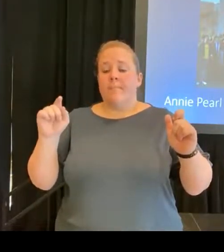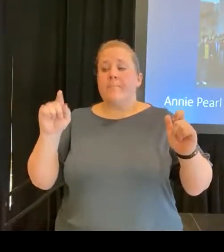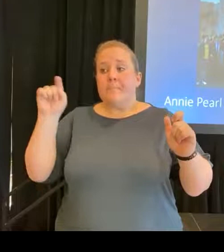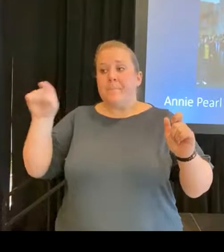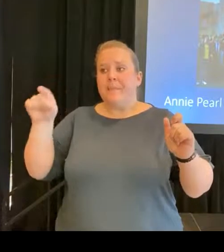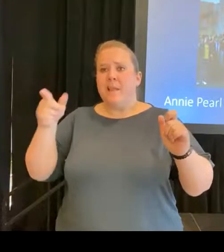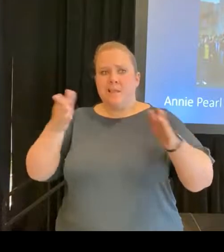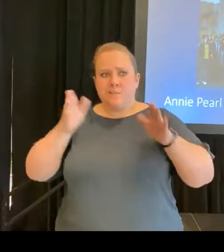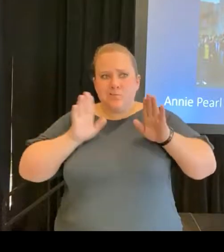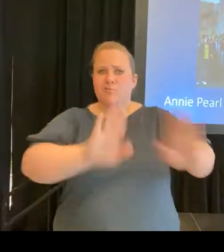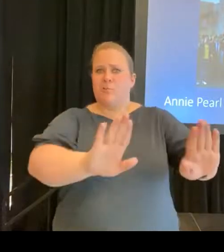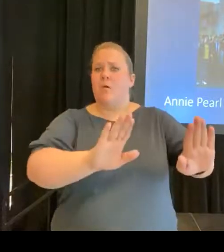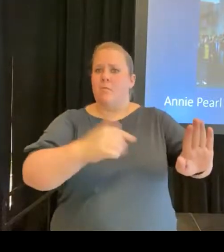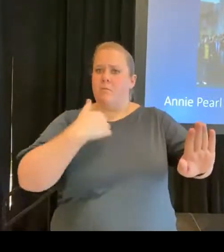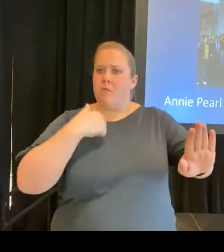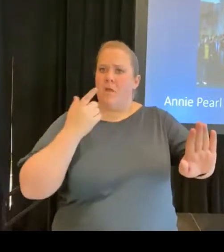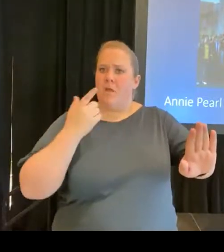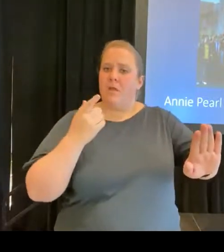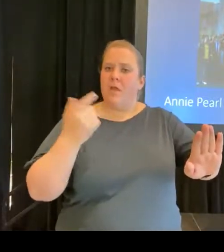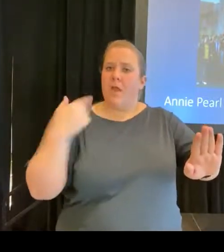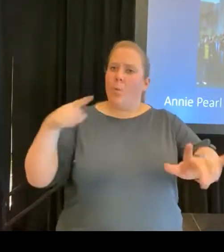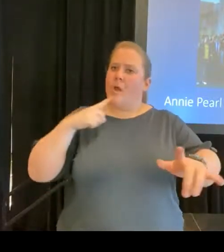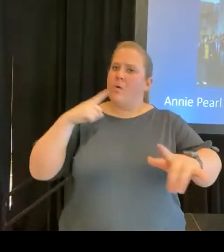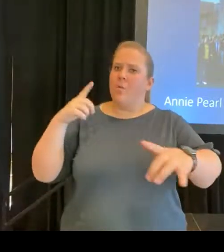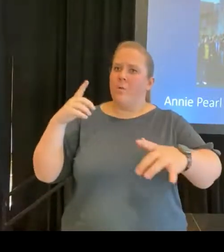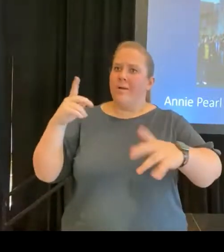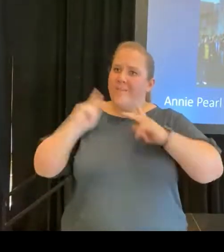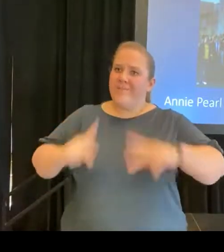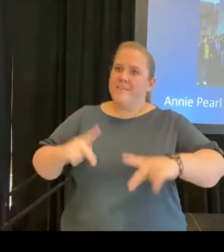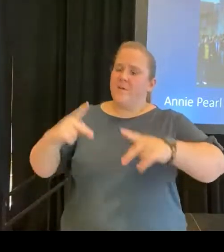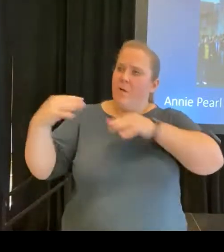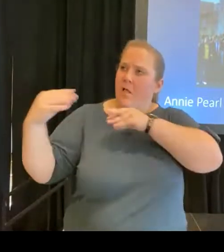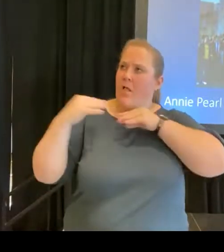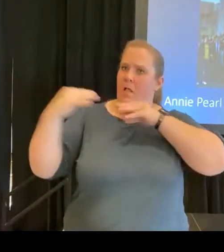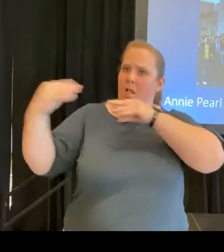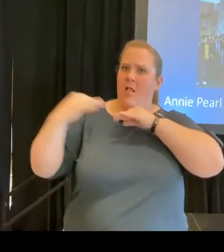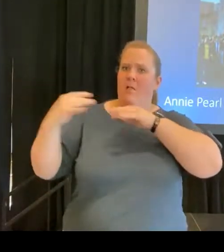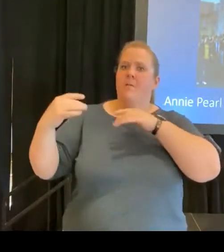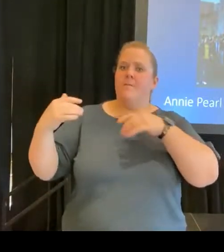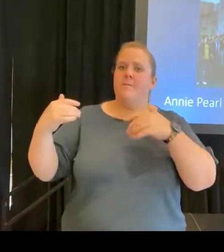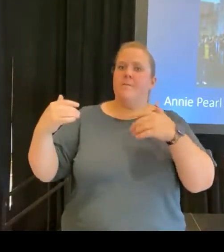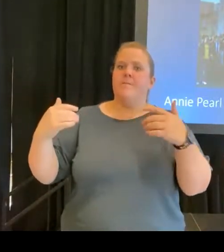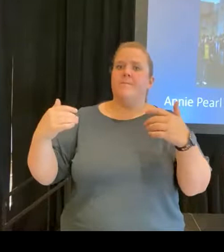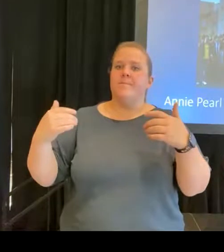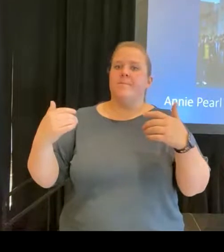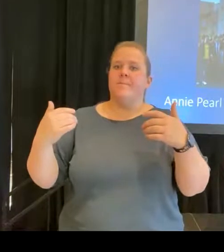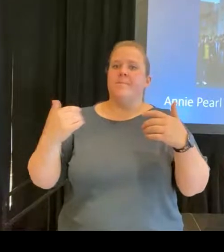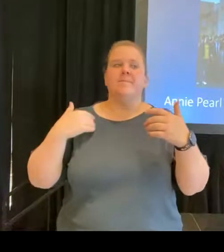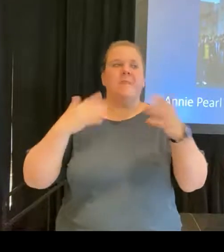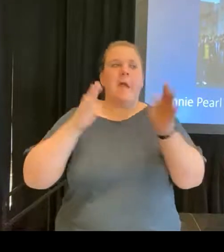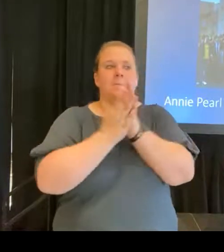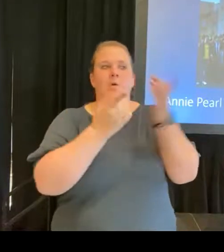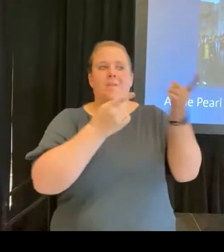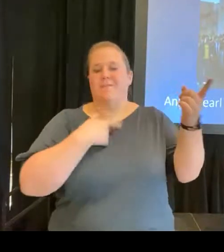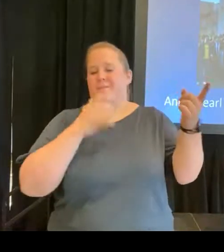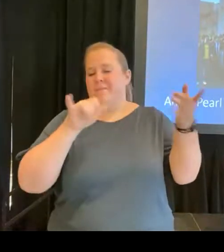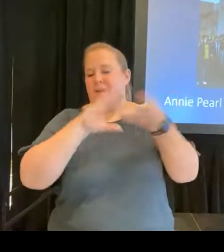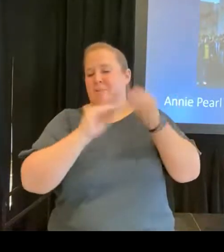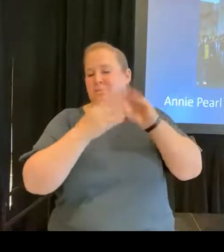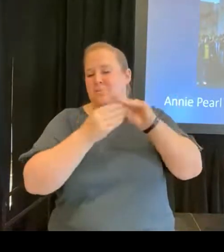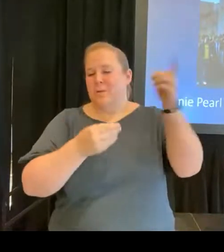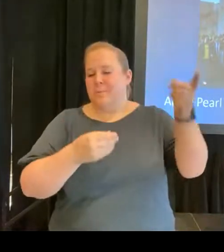he shoved me, and we were having a physical disagreement. I got a book out there with that story